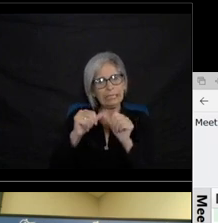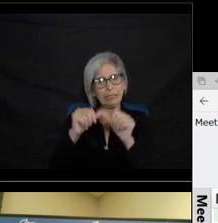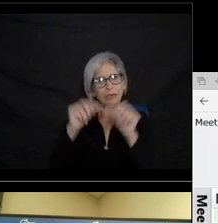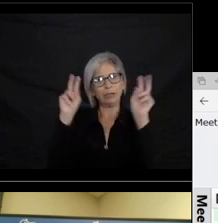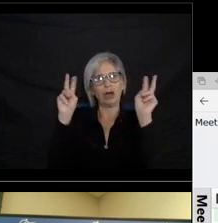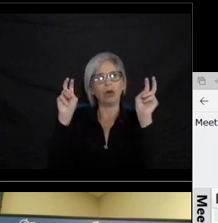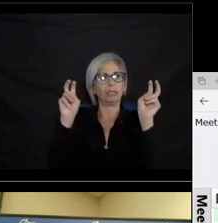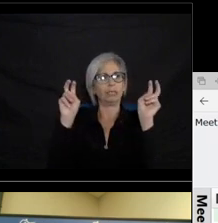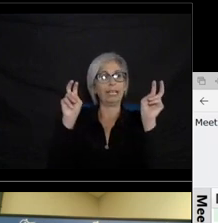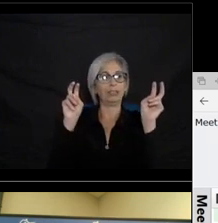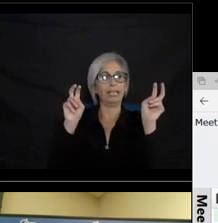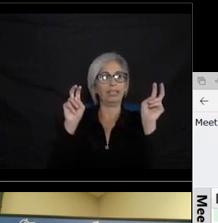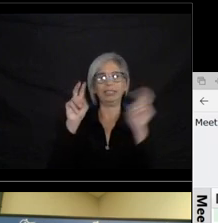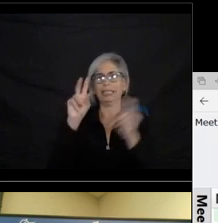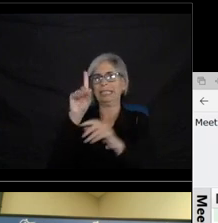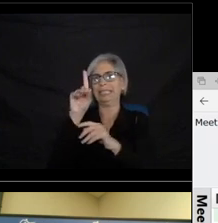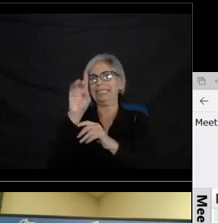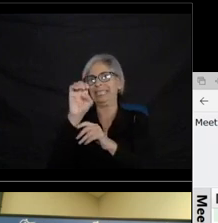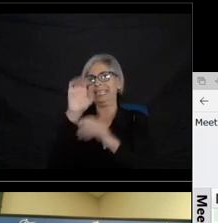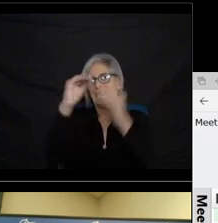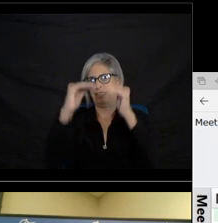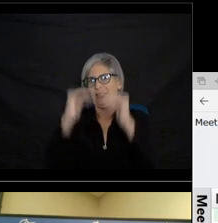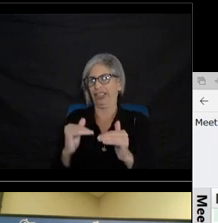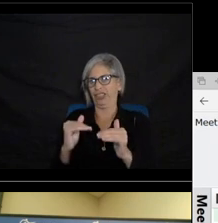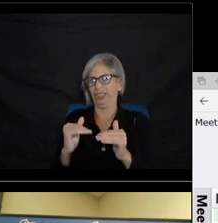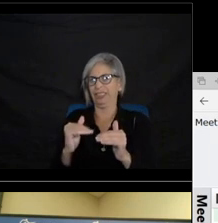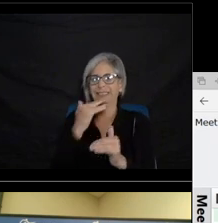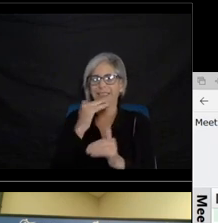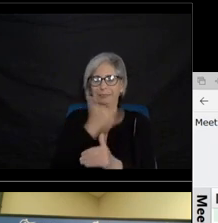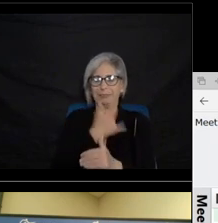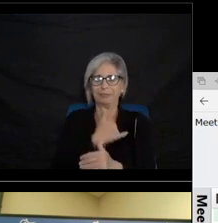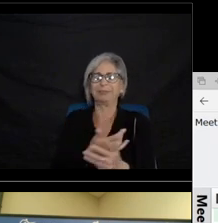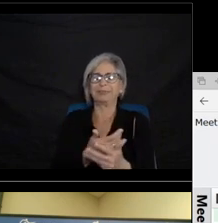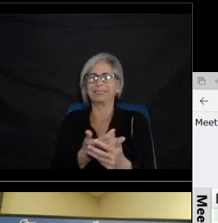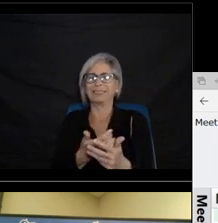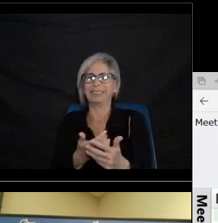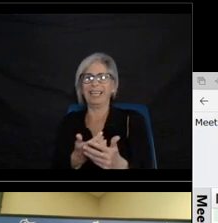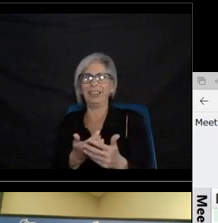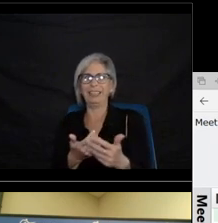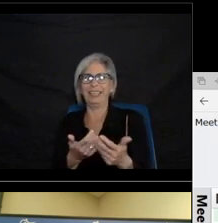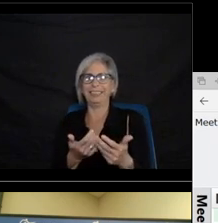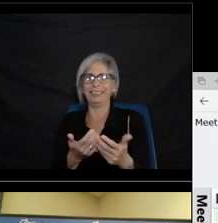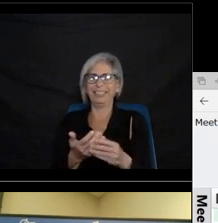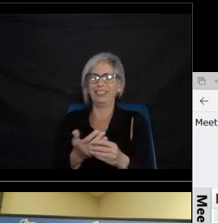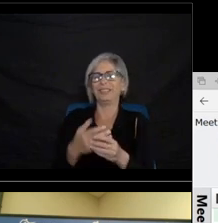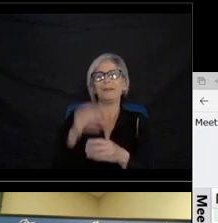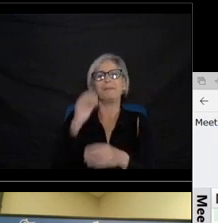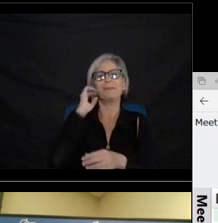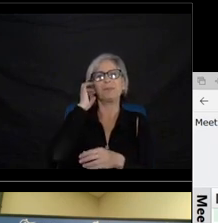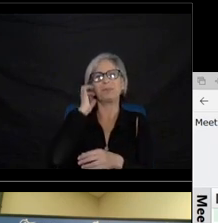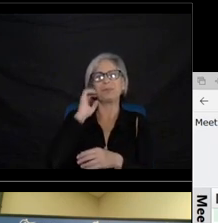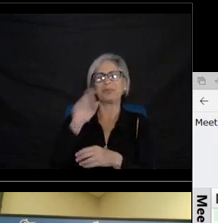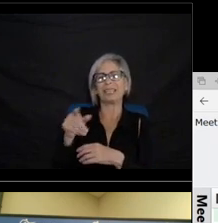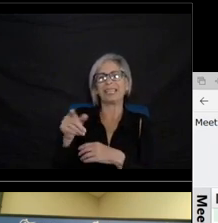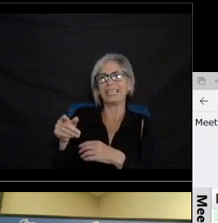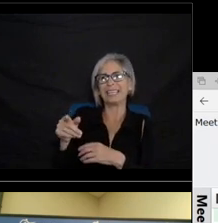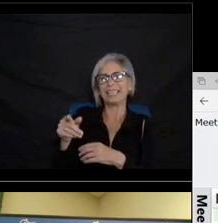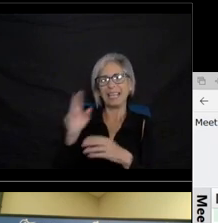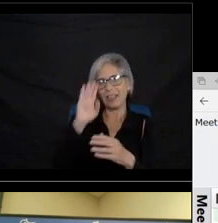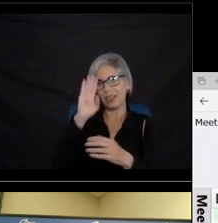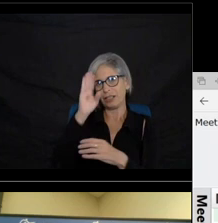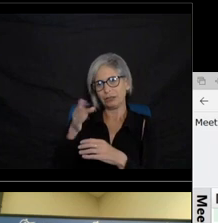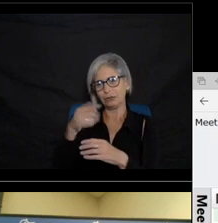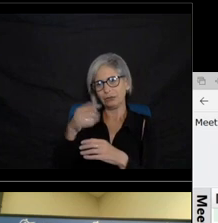sit on. So I thought it would be a great idea just to consolidate that information in one web page that's easily accessible to folks. We can direct